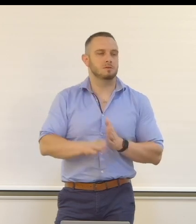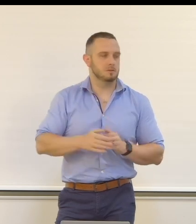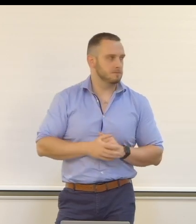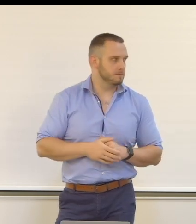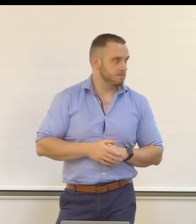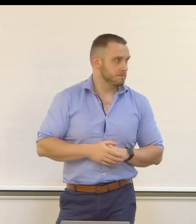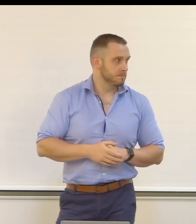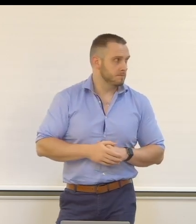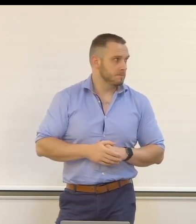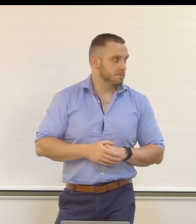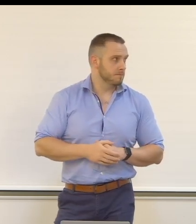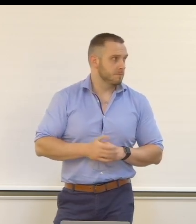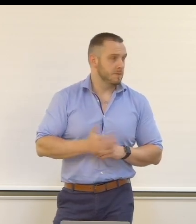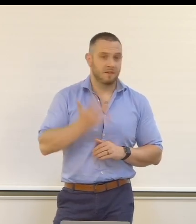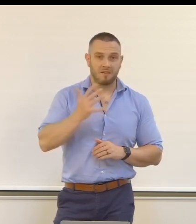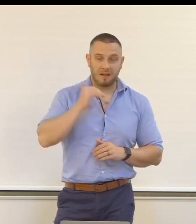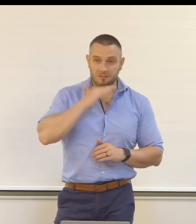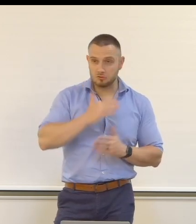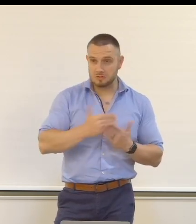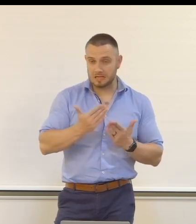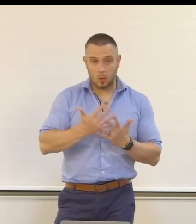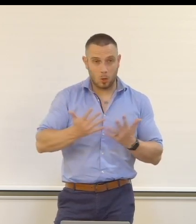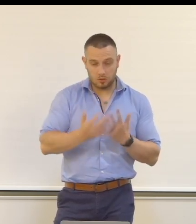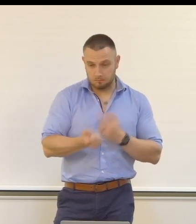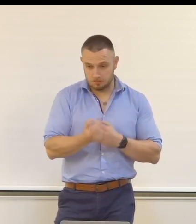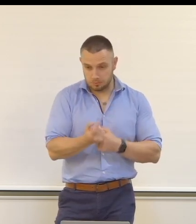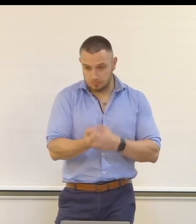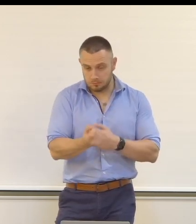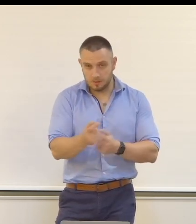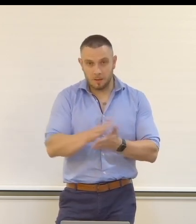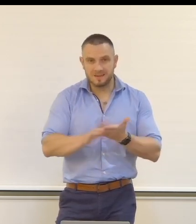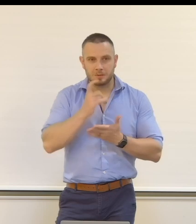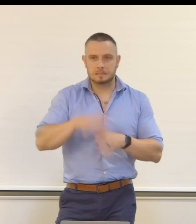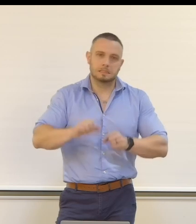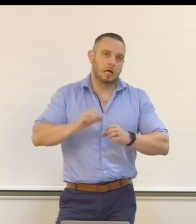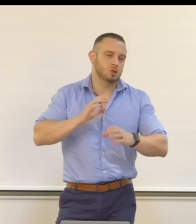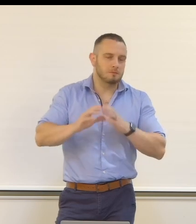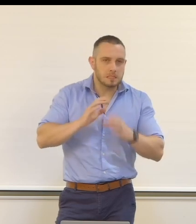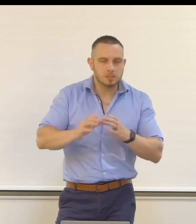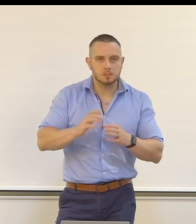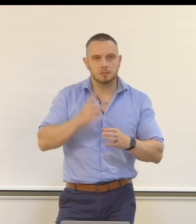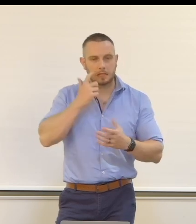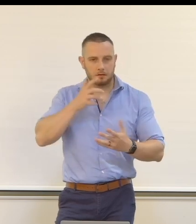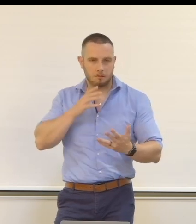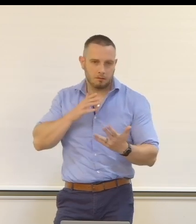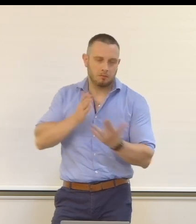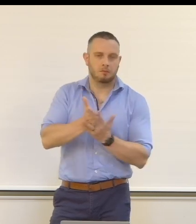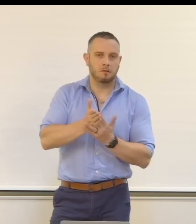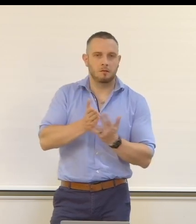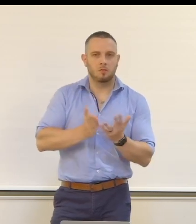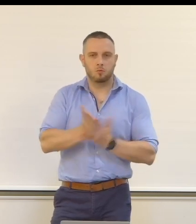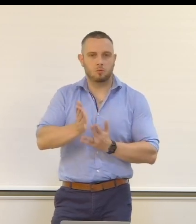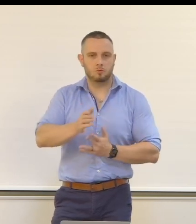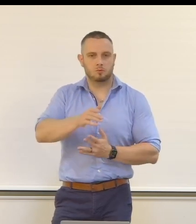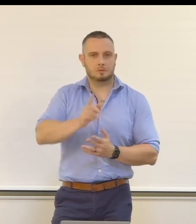half, we have a lot of anecdotes, and often they can fuel some conversation or some thoughts